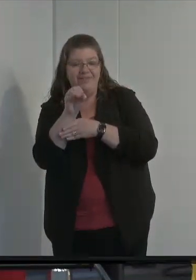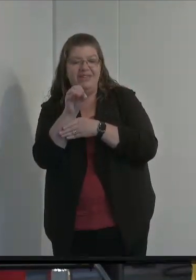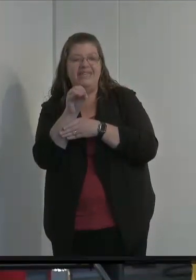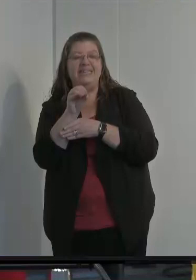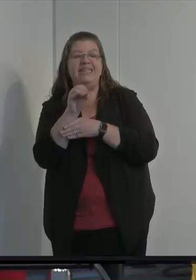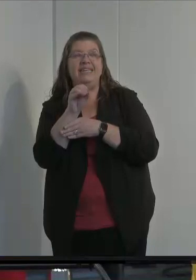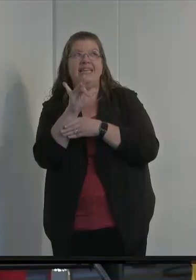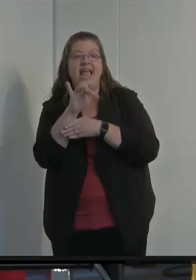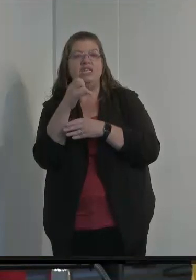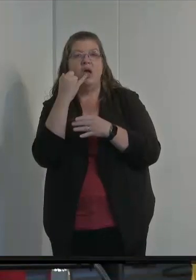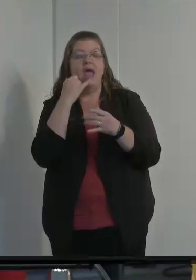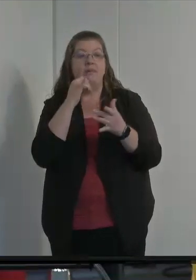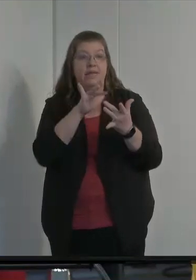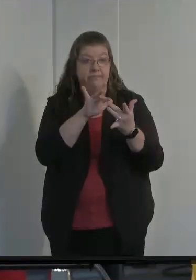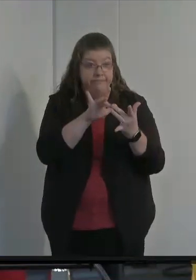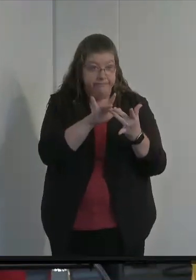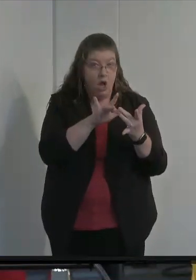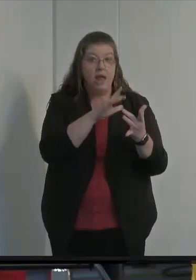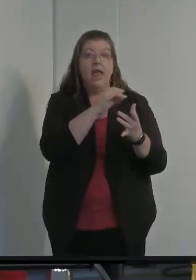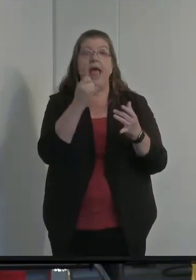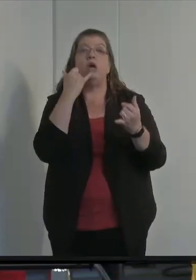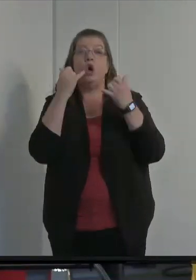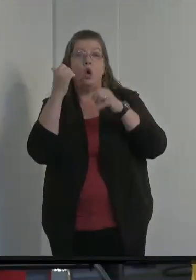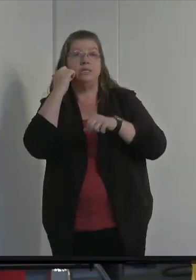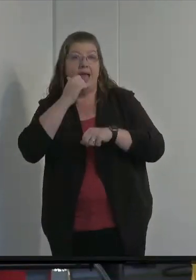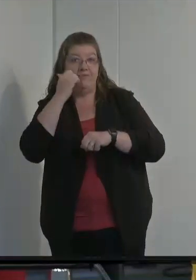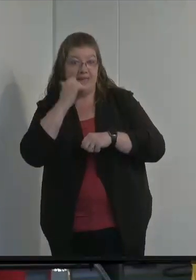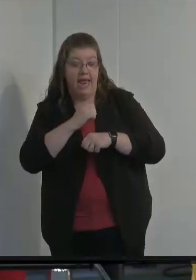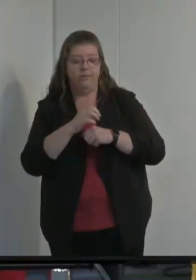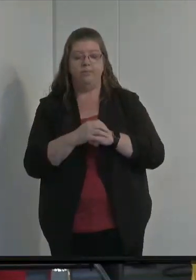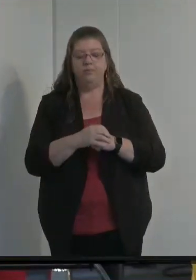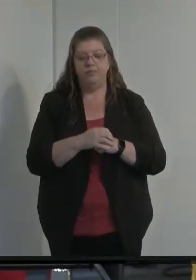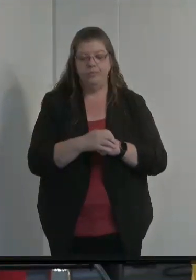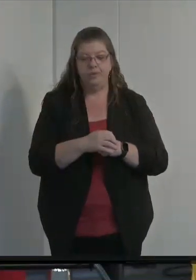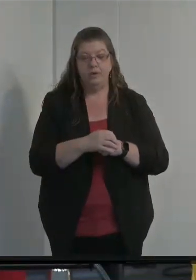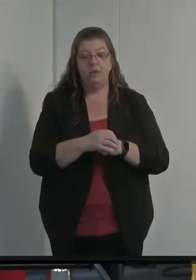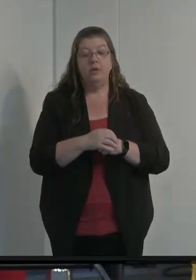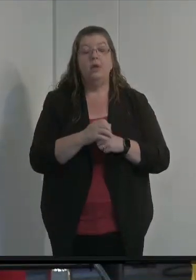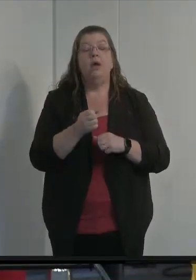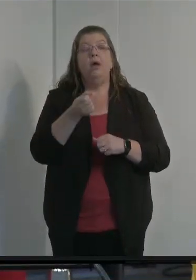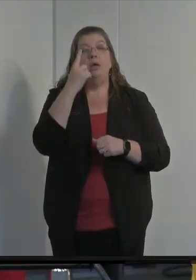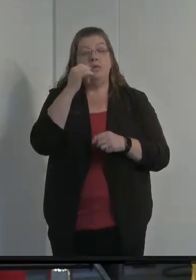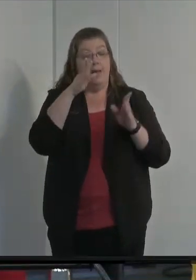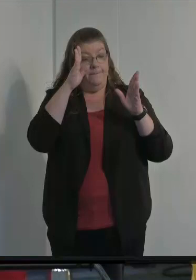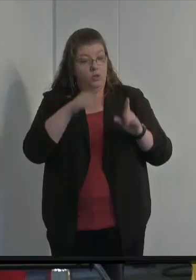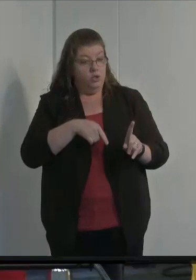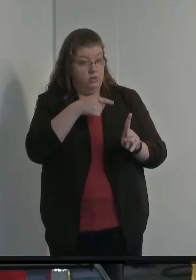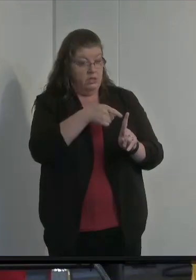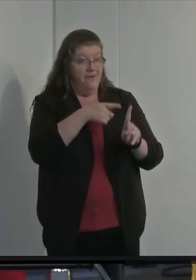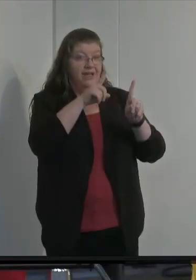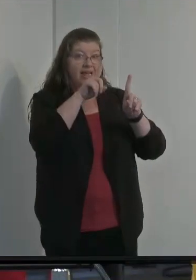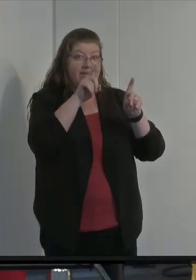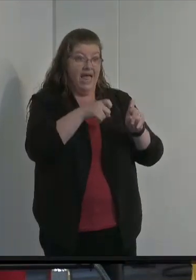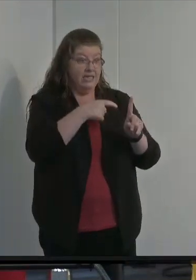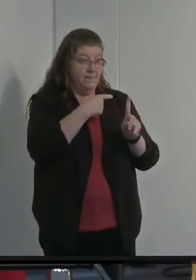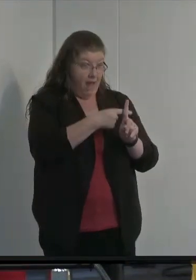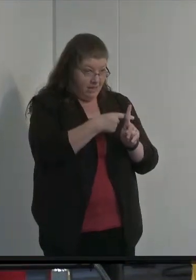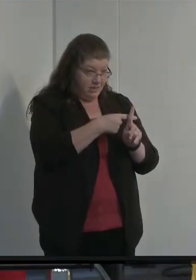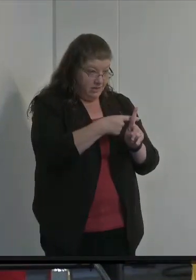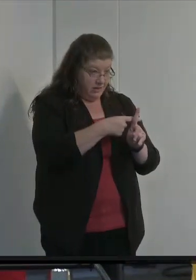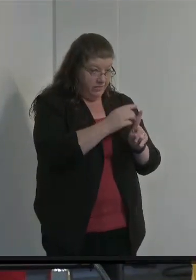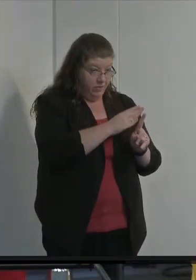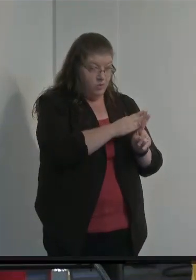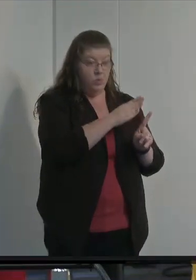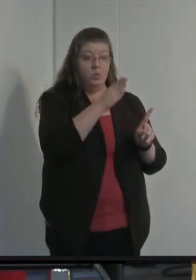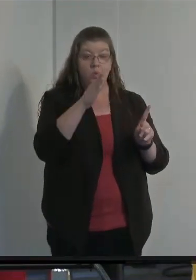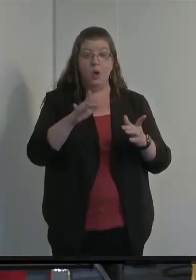calls daily. The average time it takes from the receipt of a positive test result to contacting